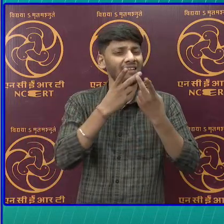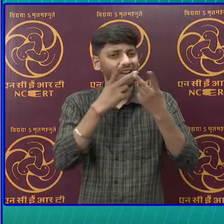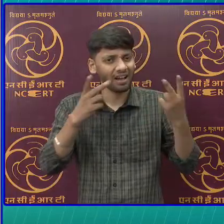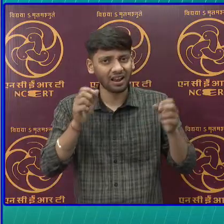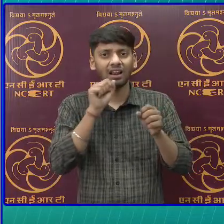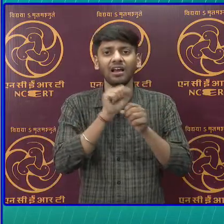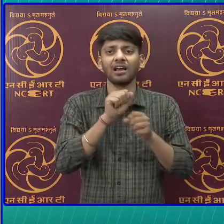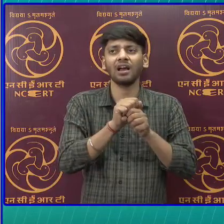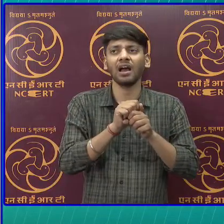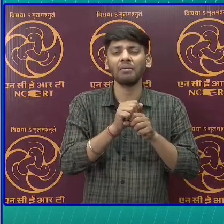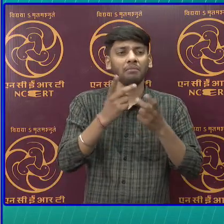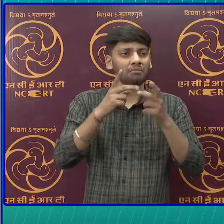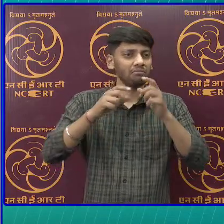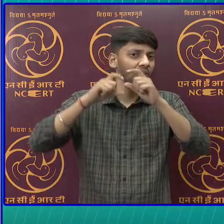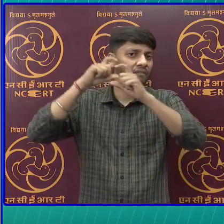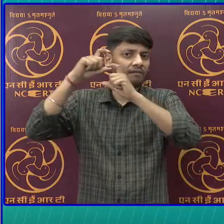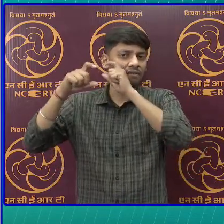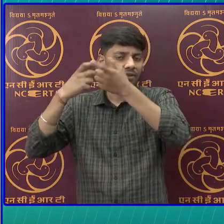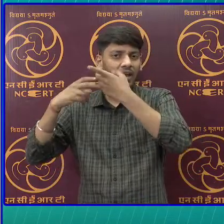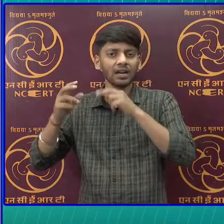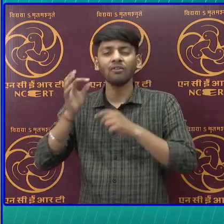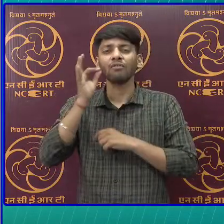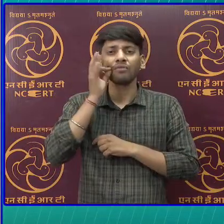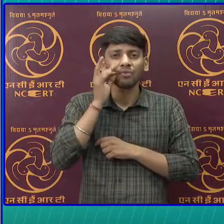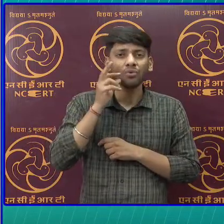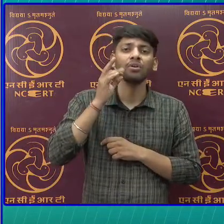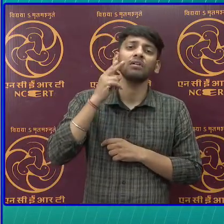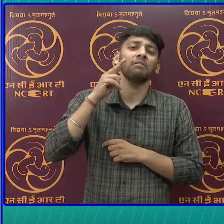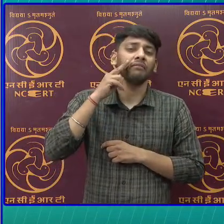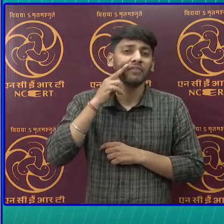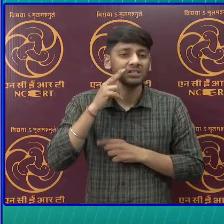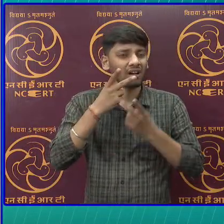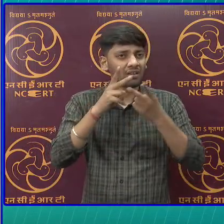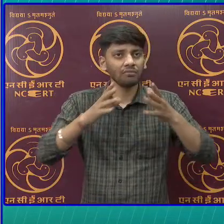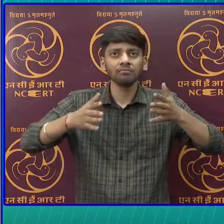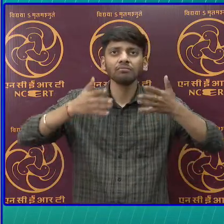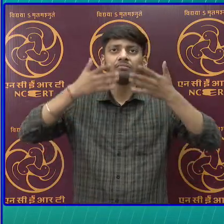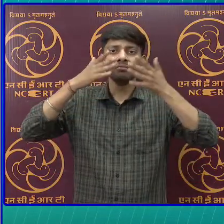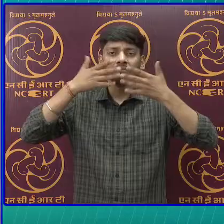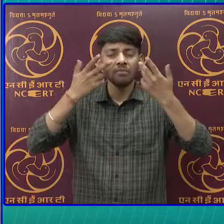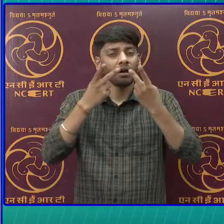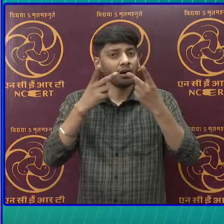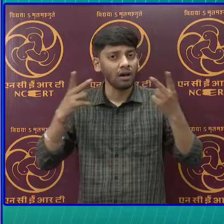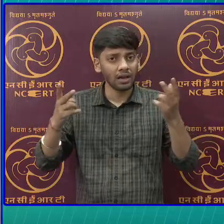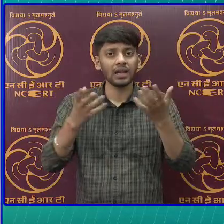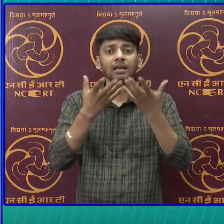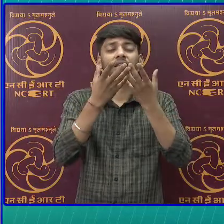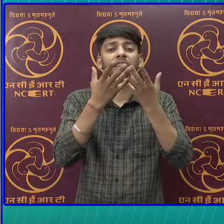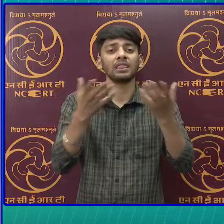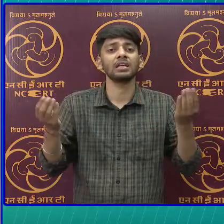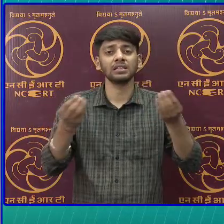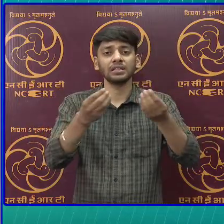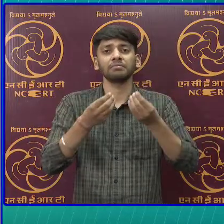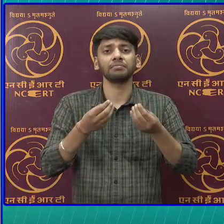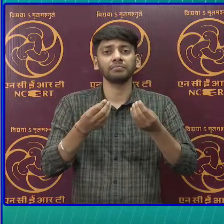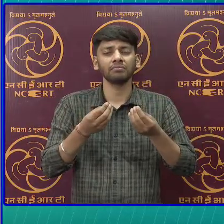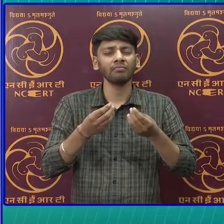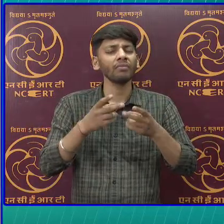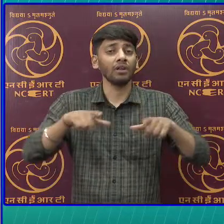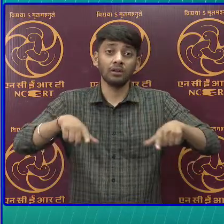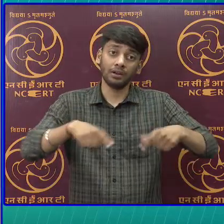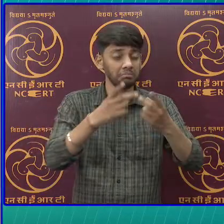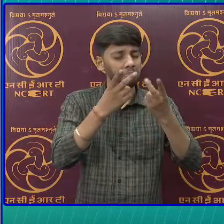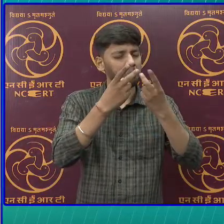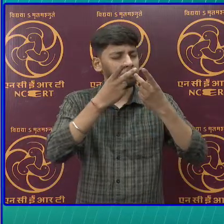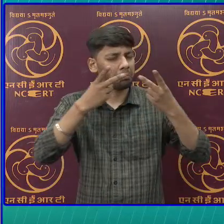I earlier told in my introduction, for fruits, vegetables, air, fresh air as well. Right. So we get a lot of things